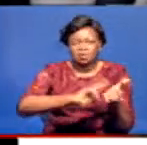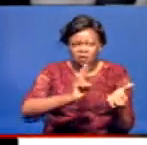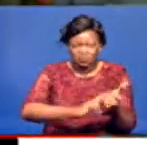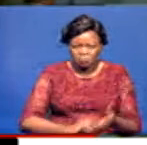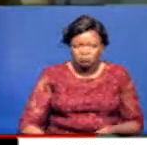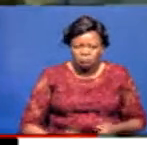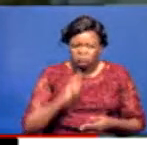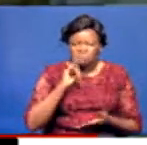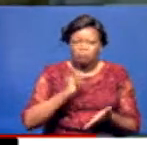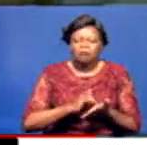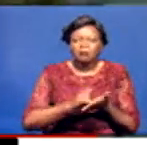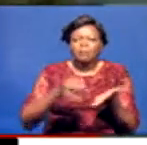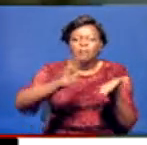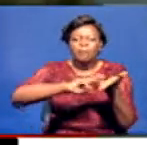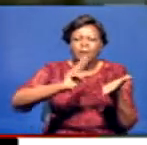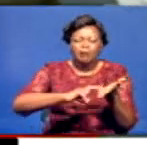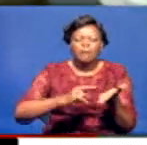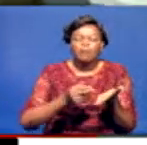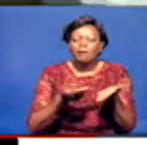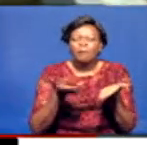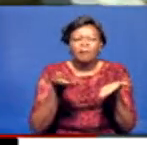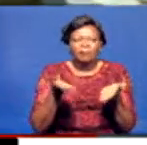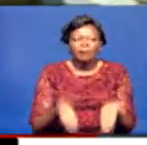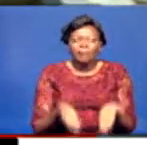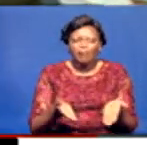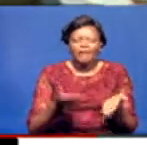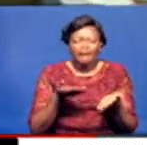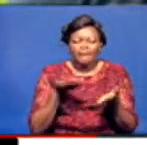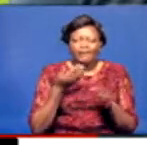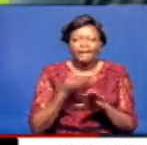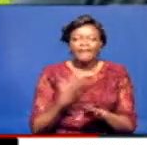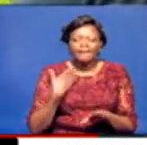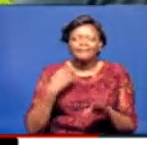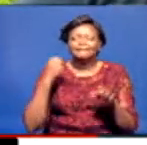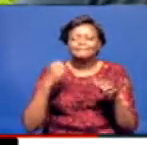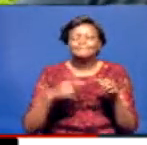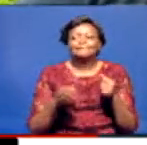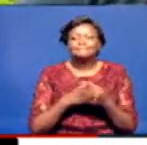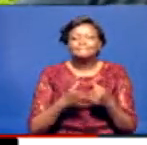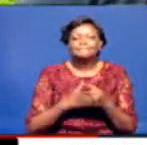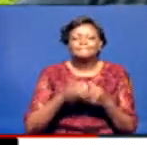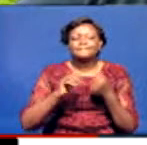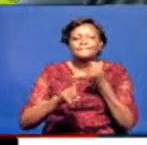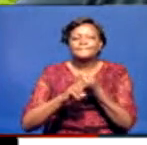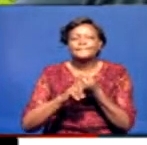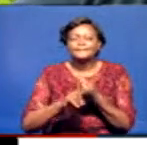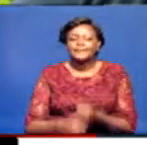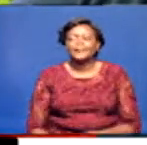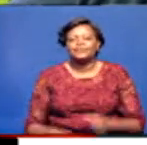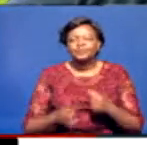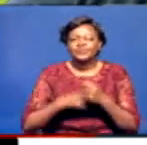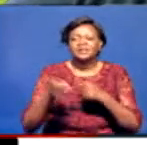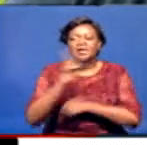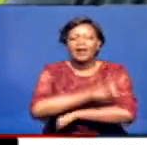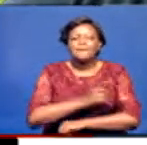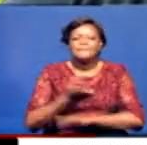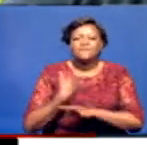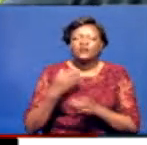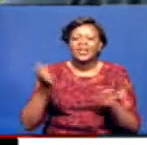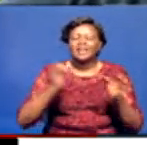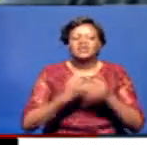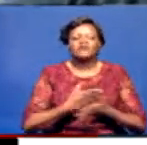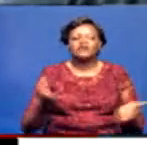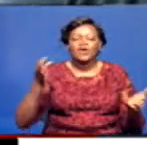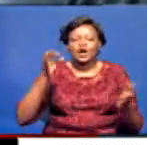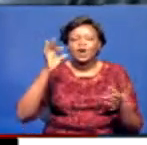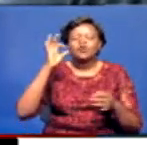says the register will be available on or before 9th June. 7 days before election, every polling station